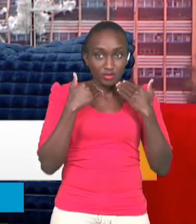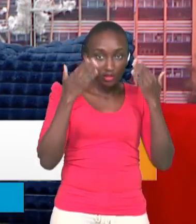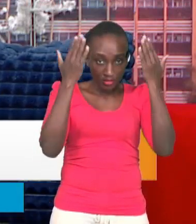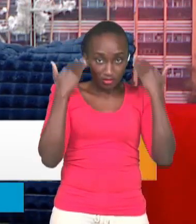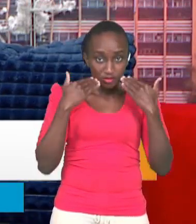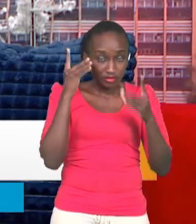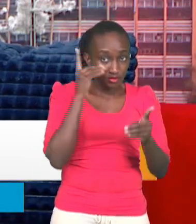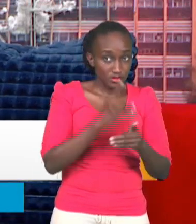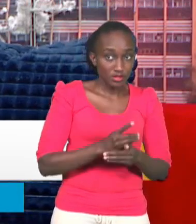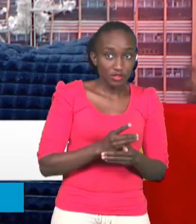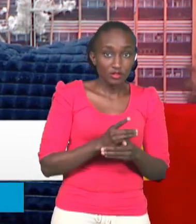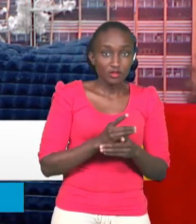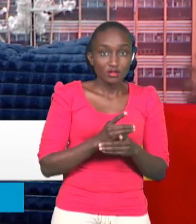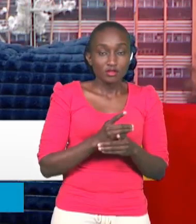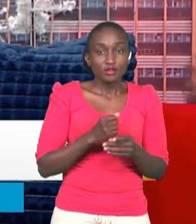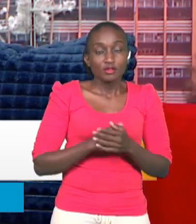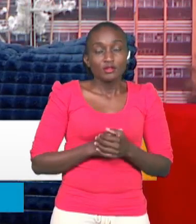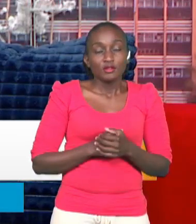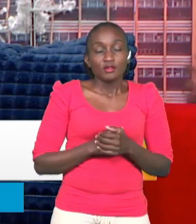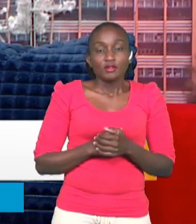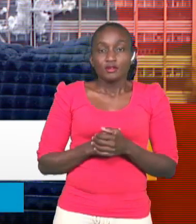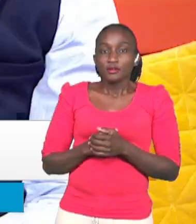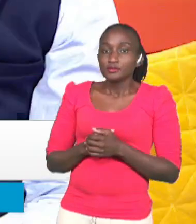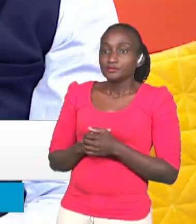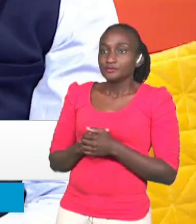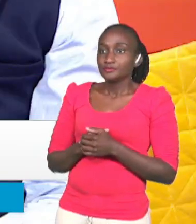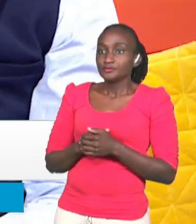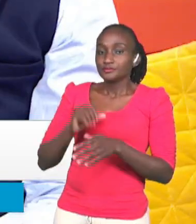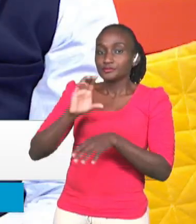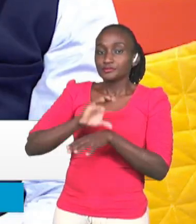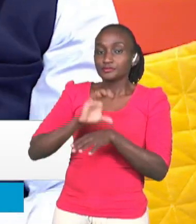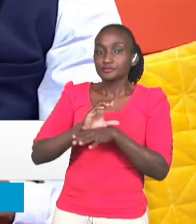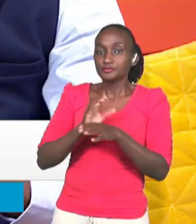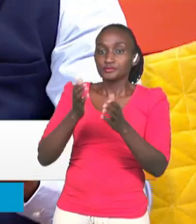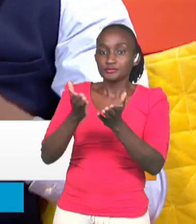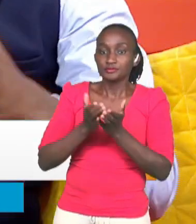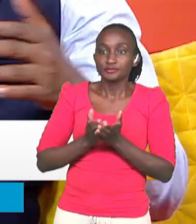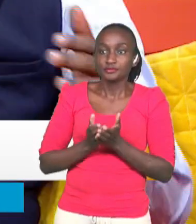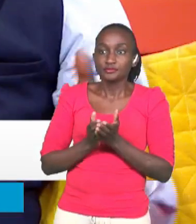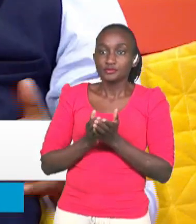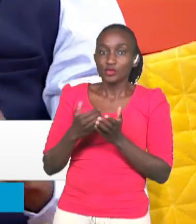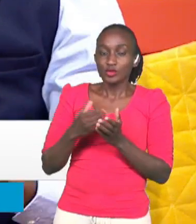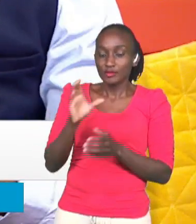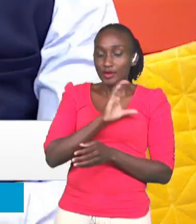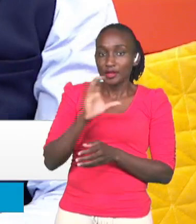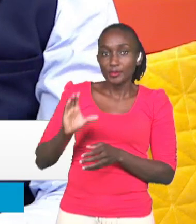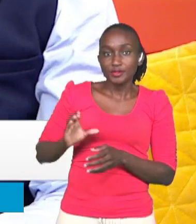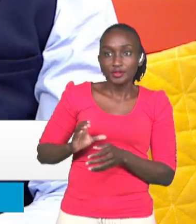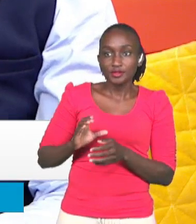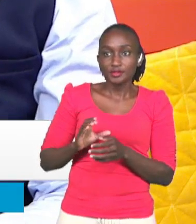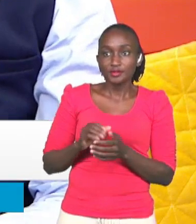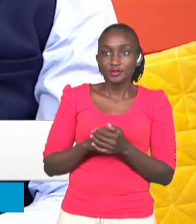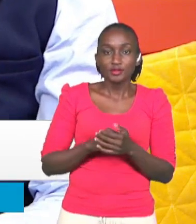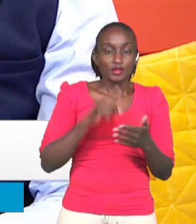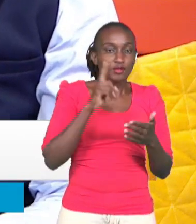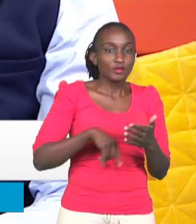without necessarily relying on what the mediation process has produced. Now also the churches need to come up with a committee. Exactly. Yeah. Yeah.